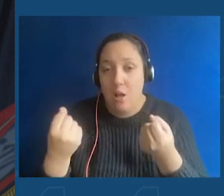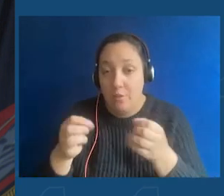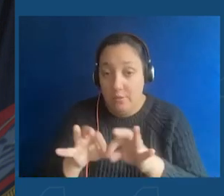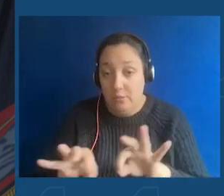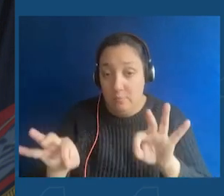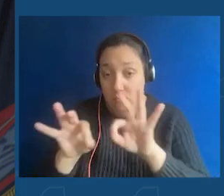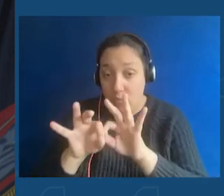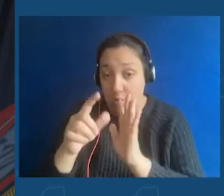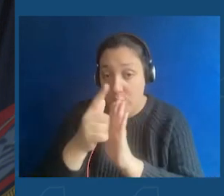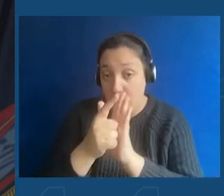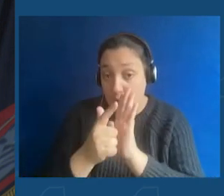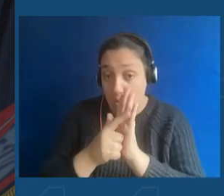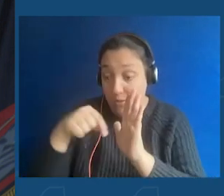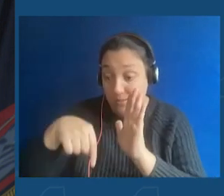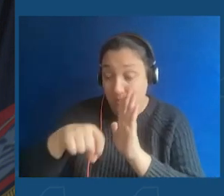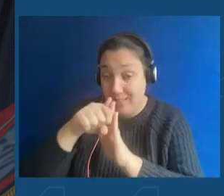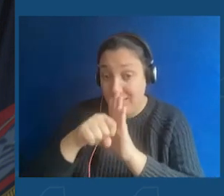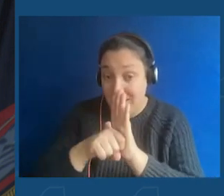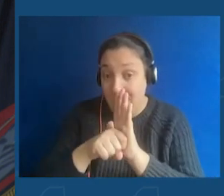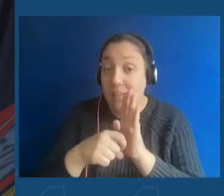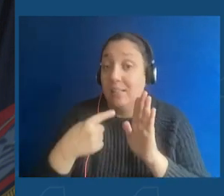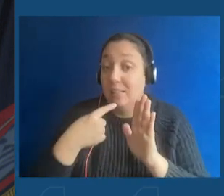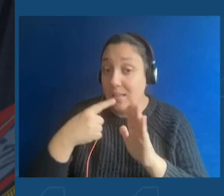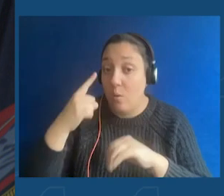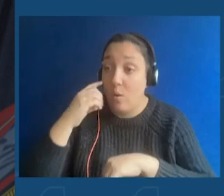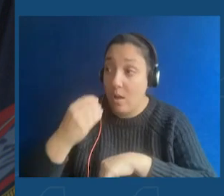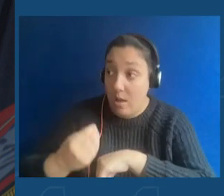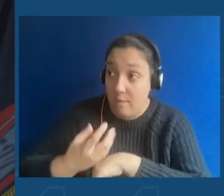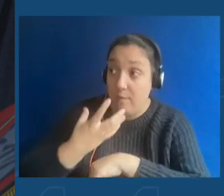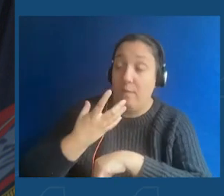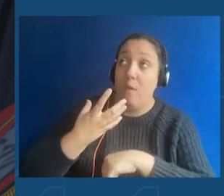will influence their decision whether to go to school there.